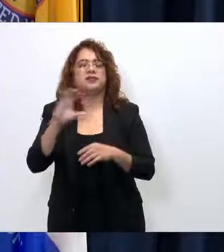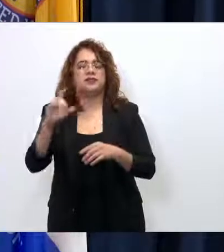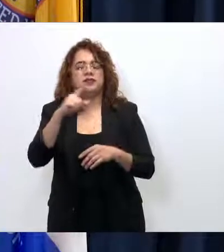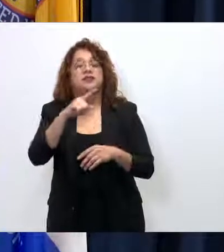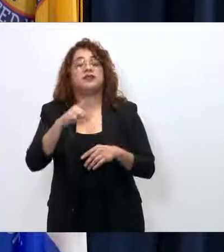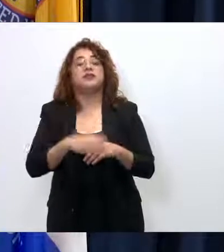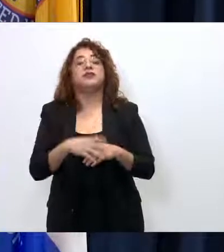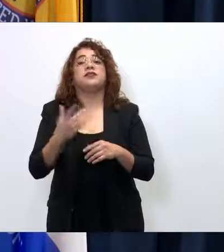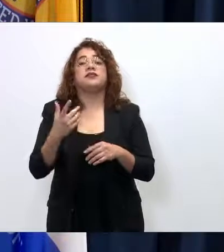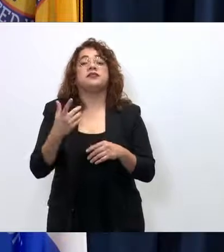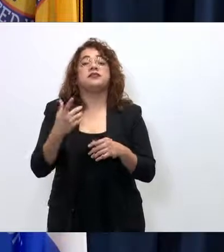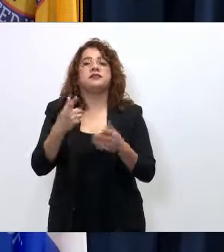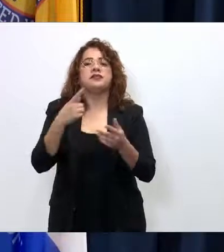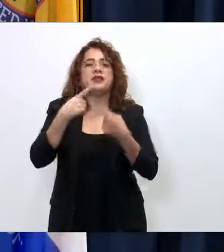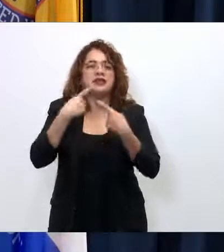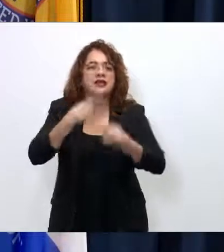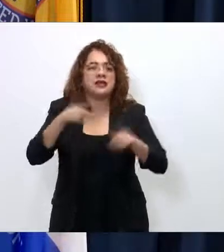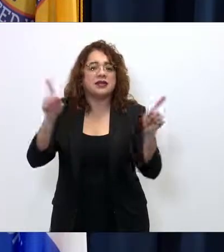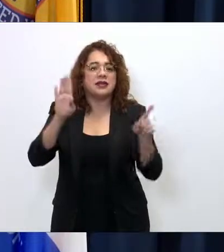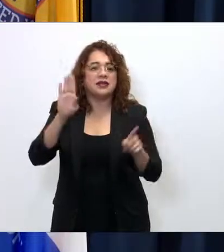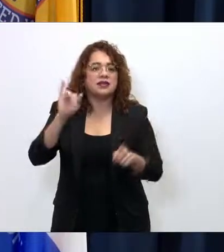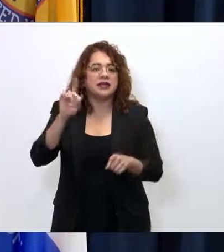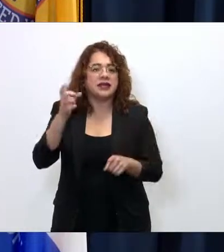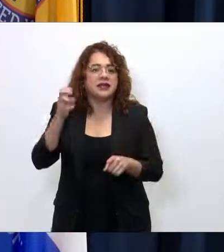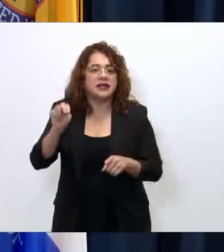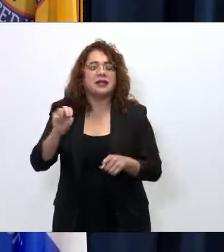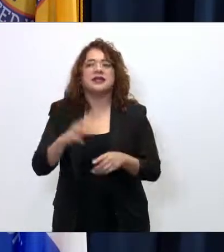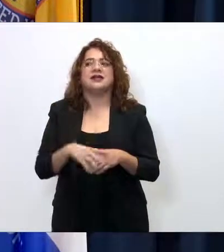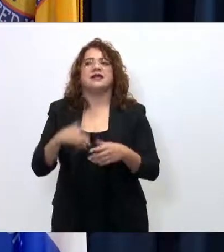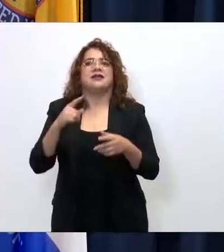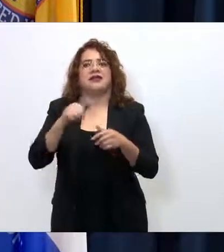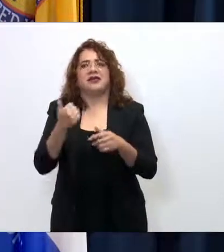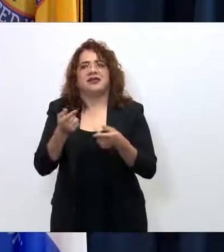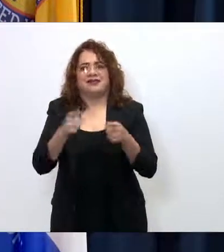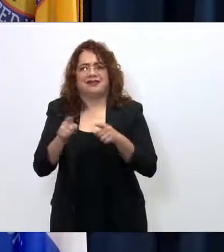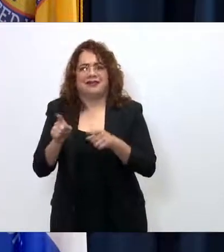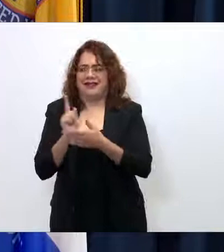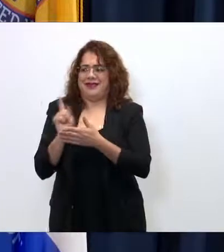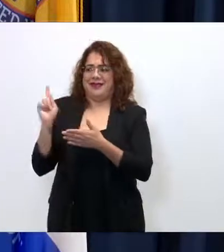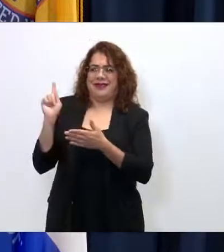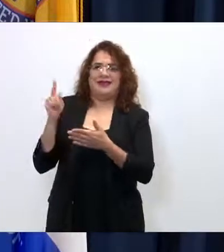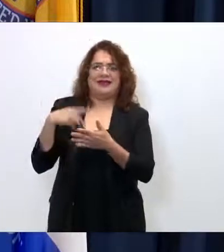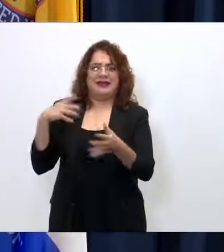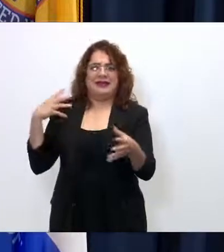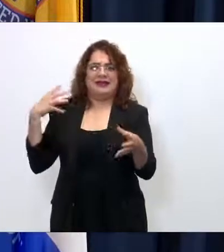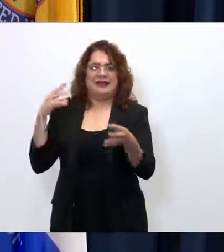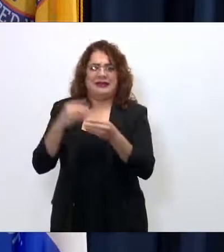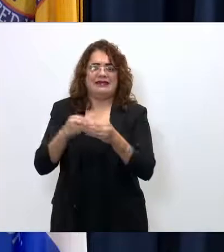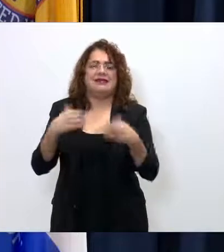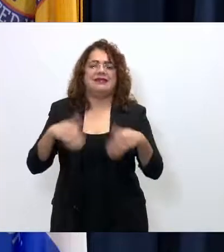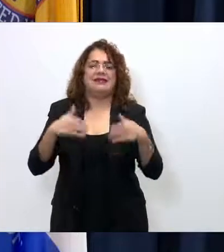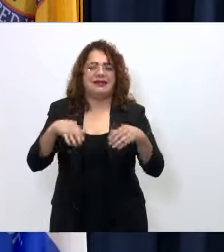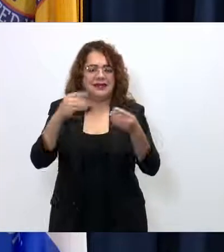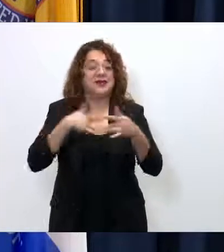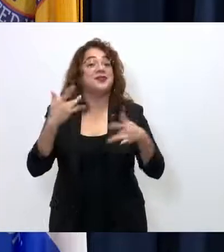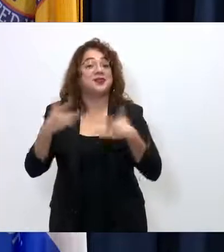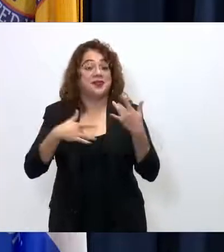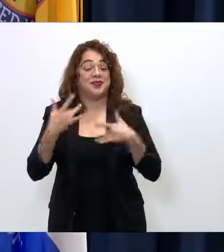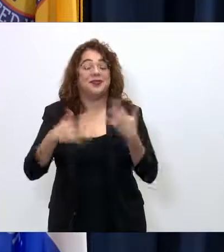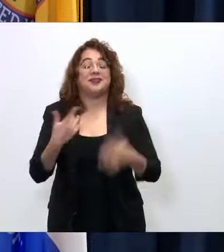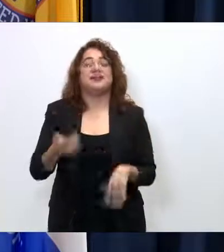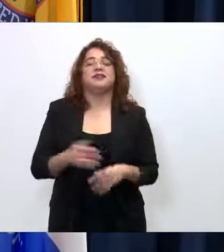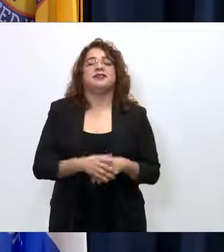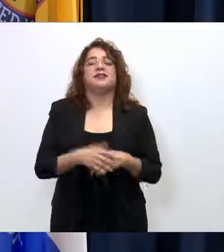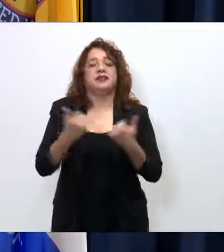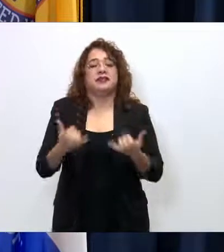an announcement as it relates to vaccines, which I think is pretty exciting. Let me just start by just mentioning we have lost